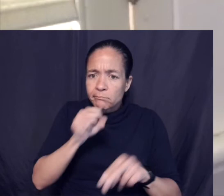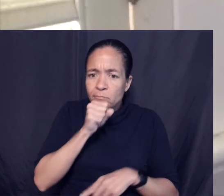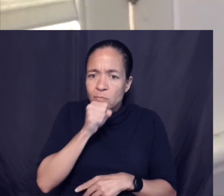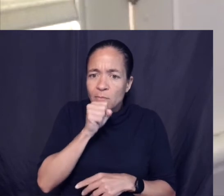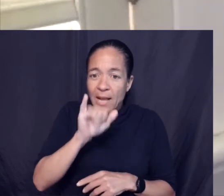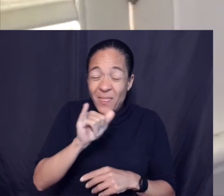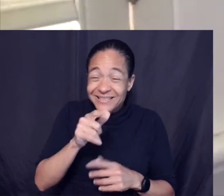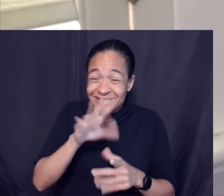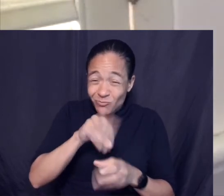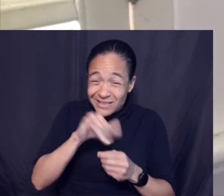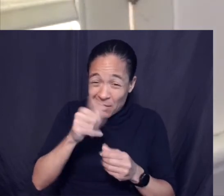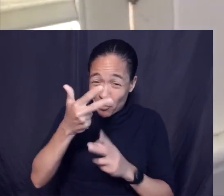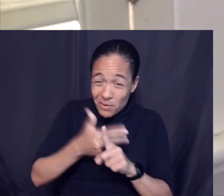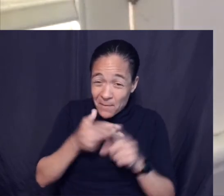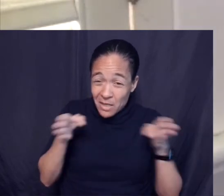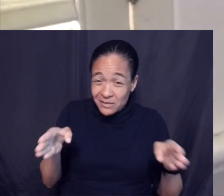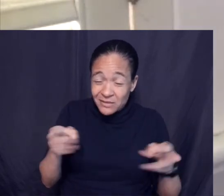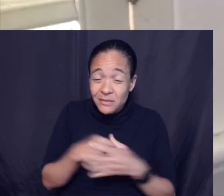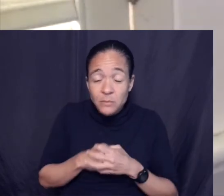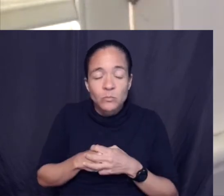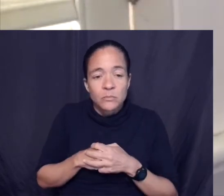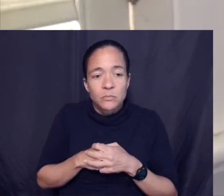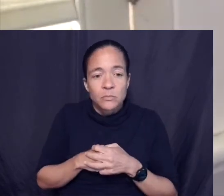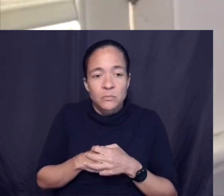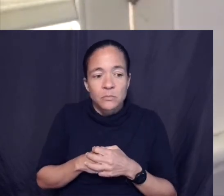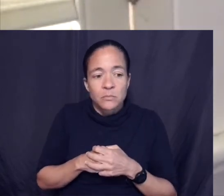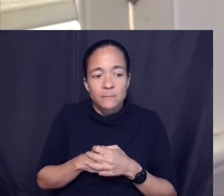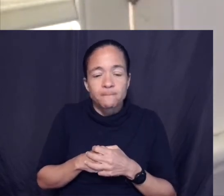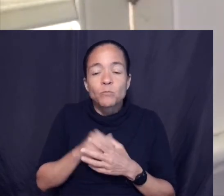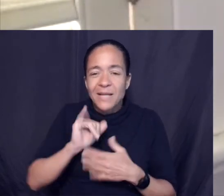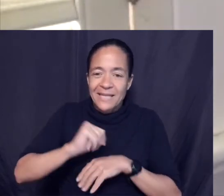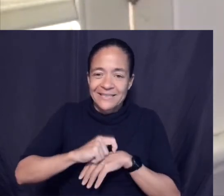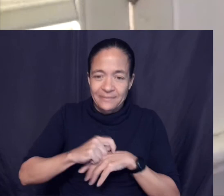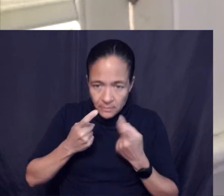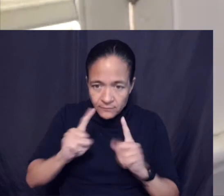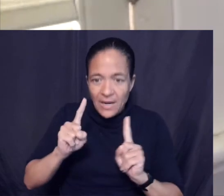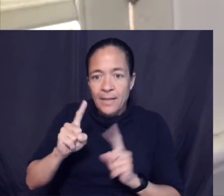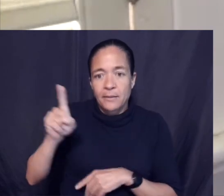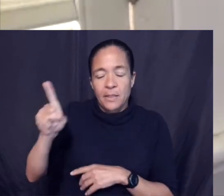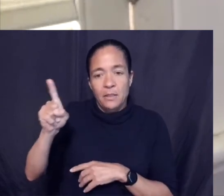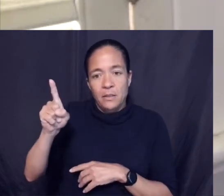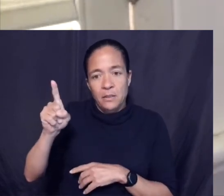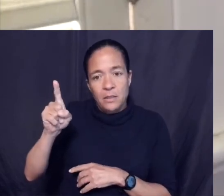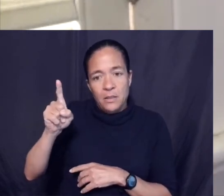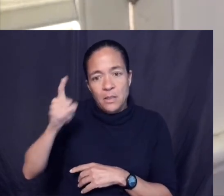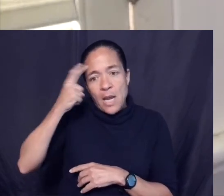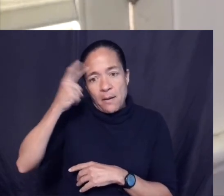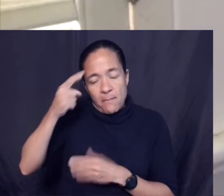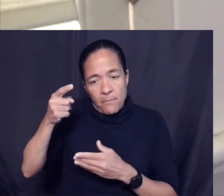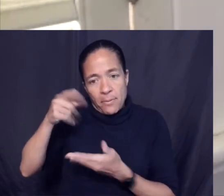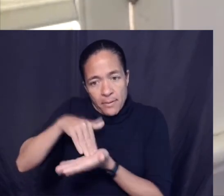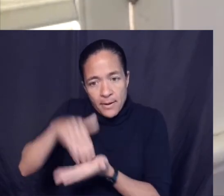this was, again, only at her 3-month period. And at that point, we were able to see a neurologist, a